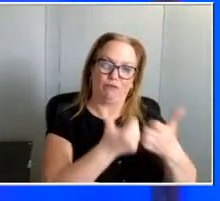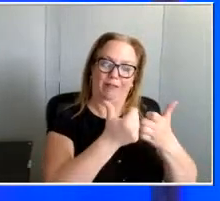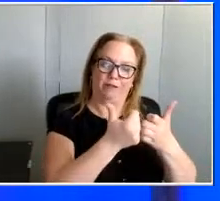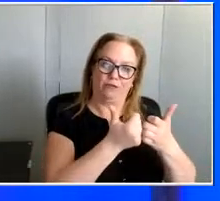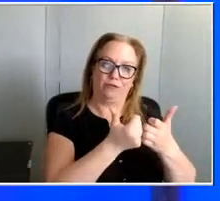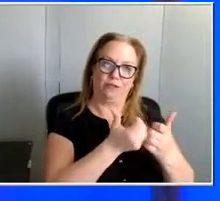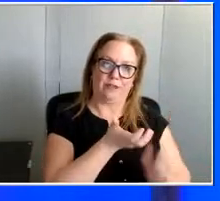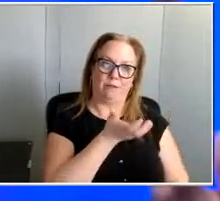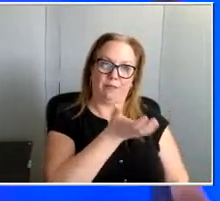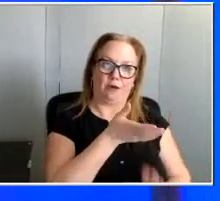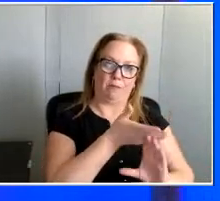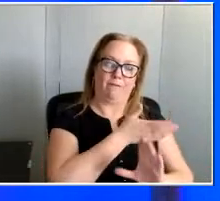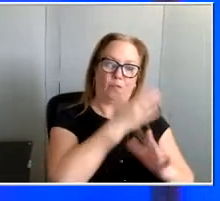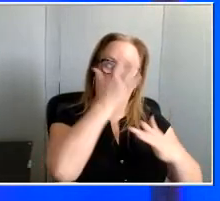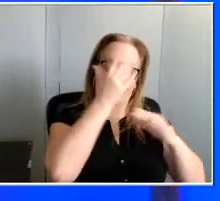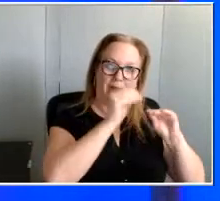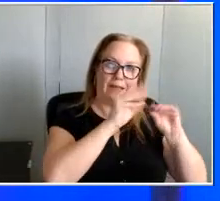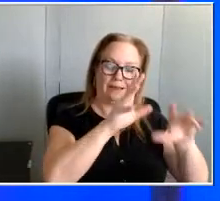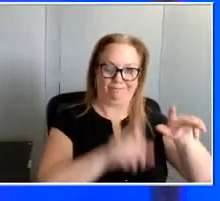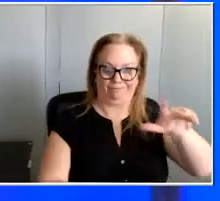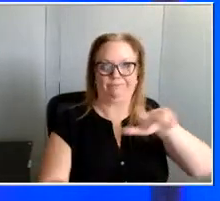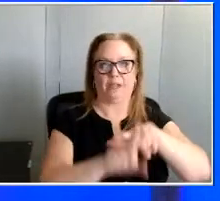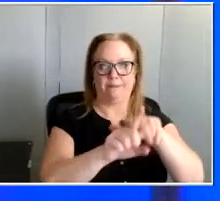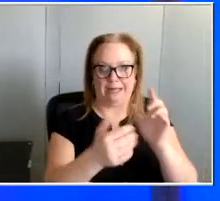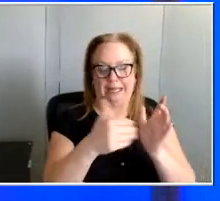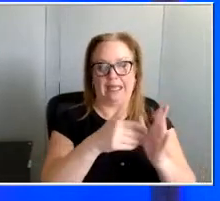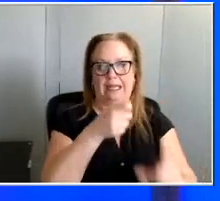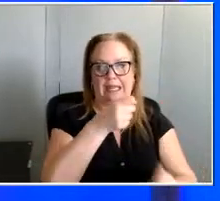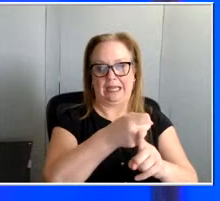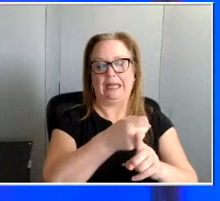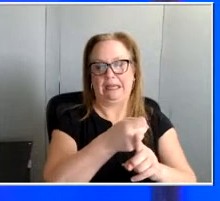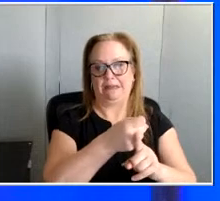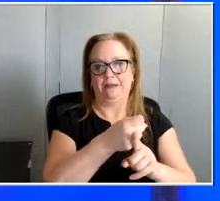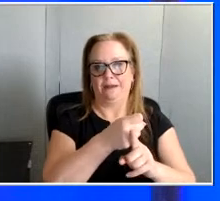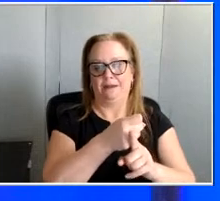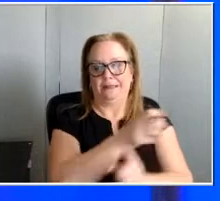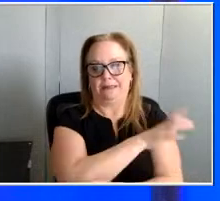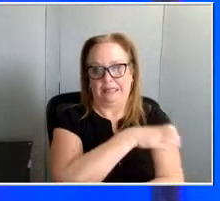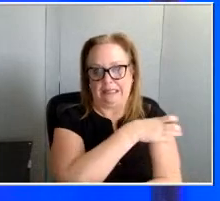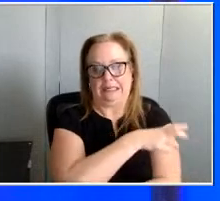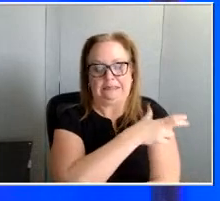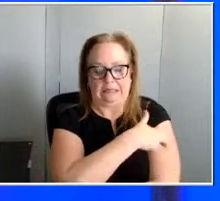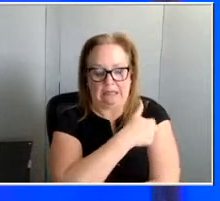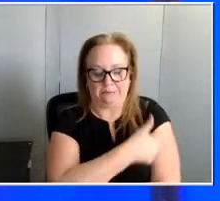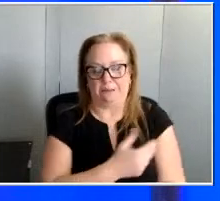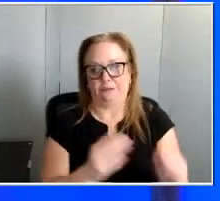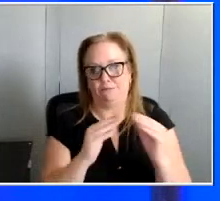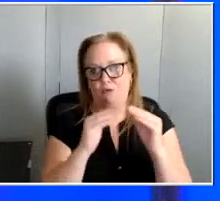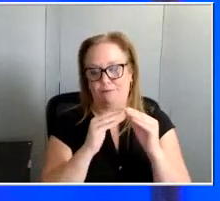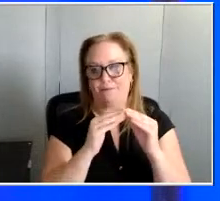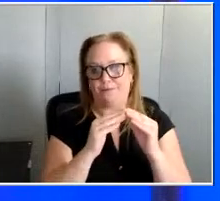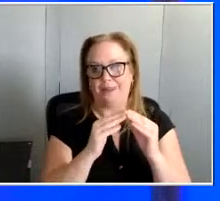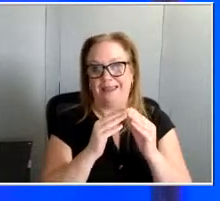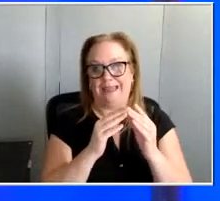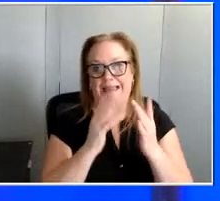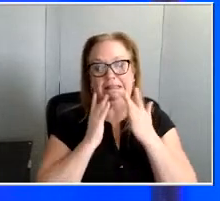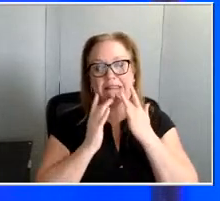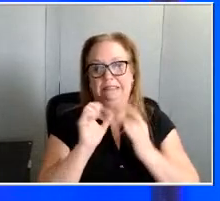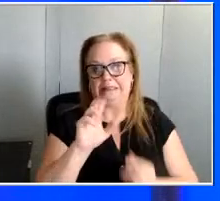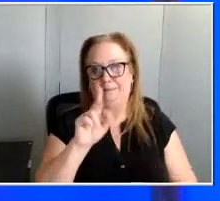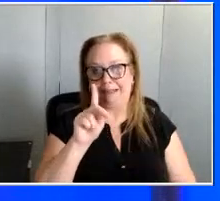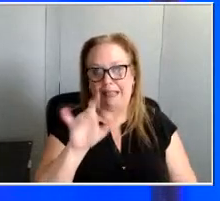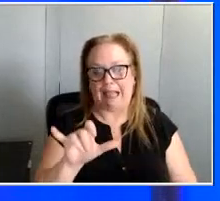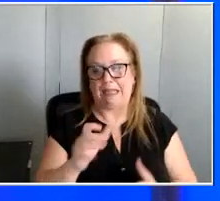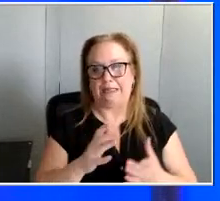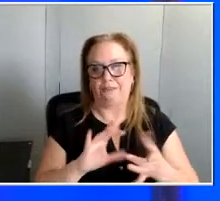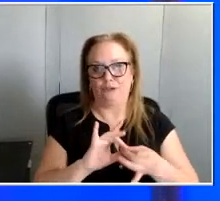to the pandemic are coming back and hitting facilities even harder than they did before. Plus, with supply chain shortages, all